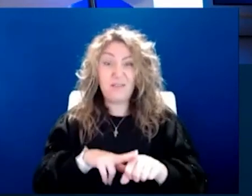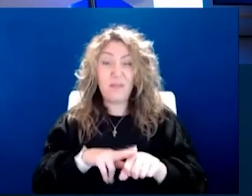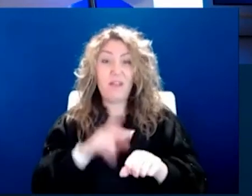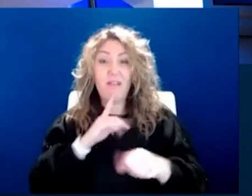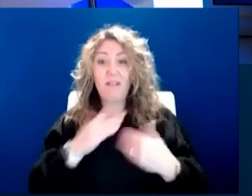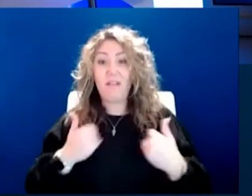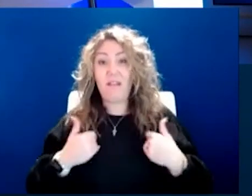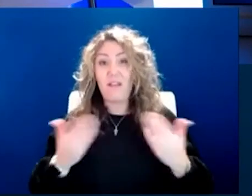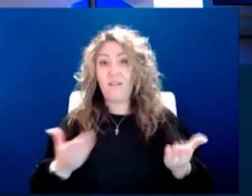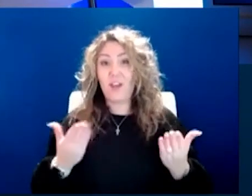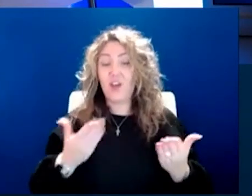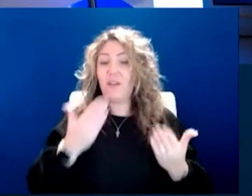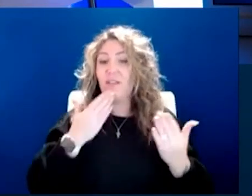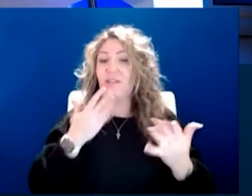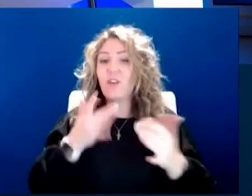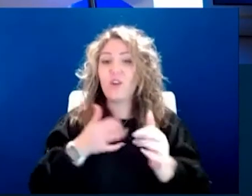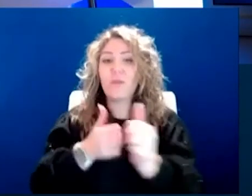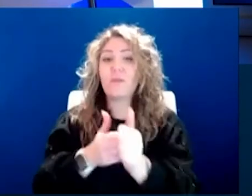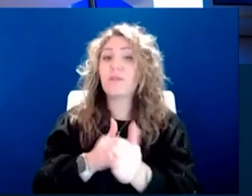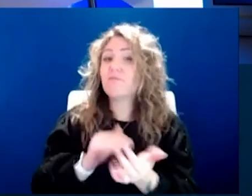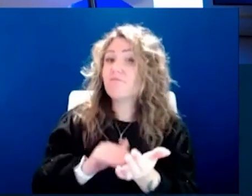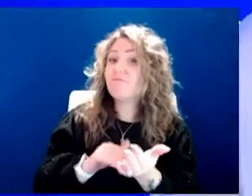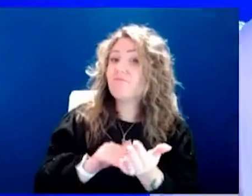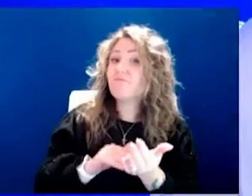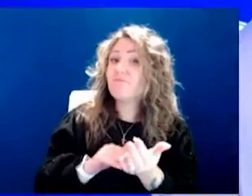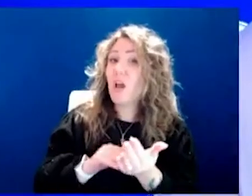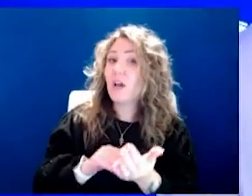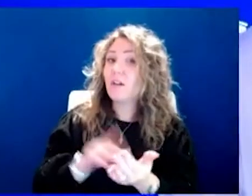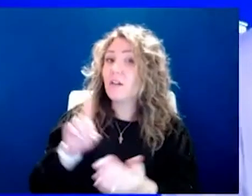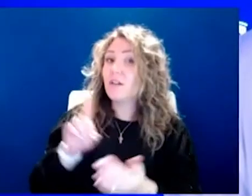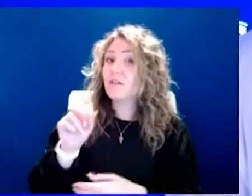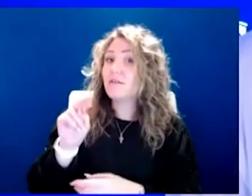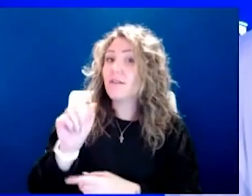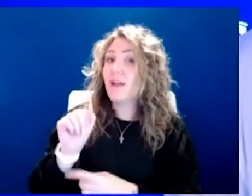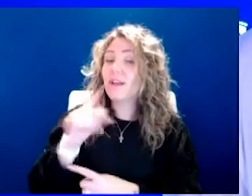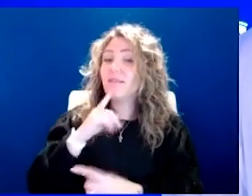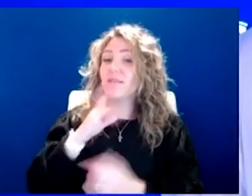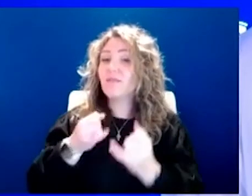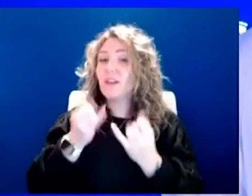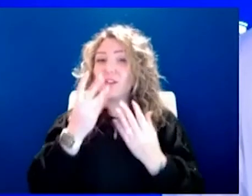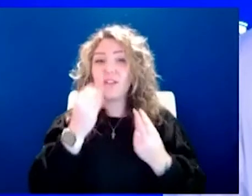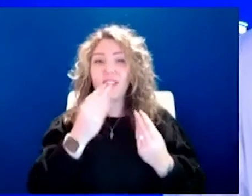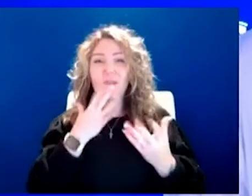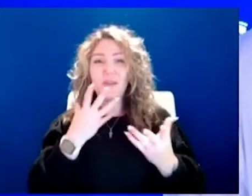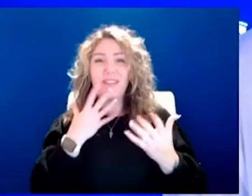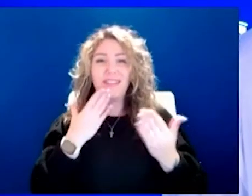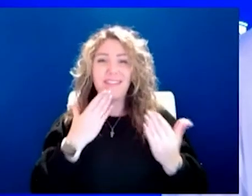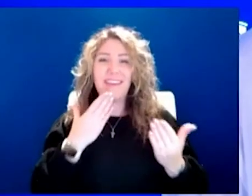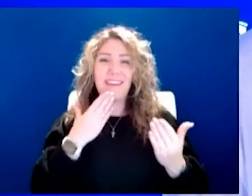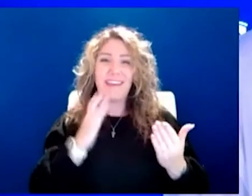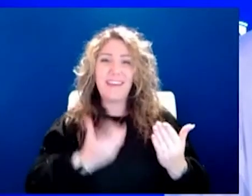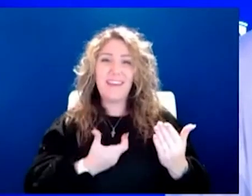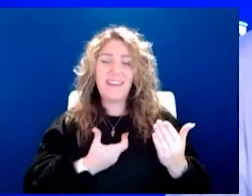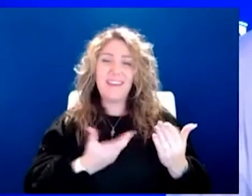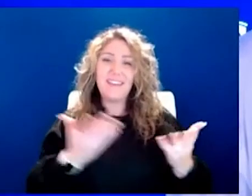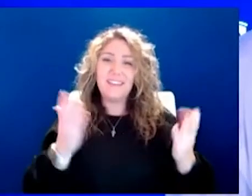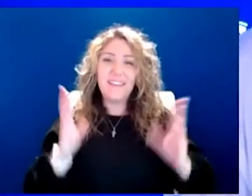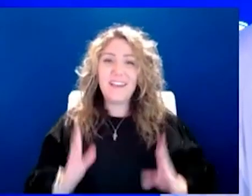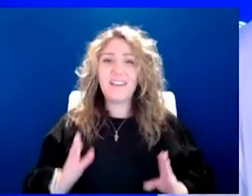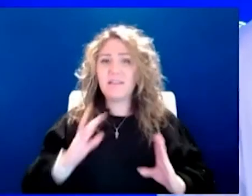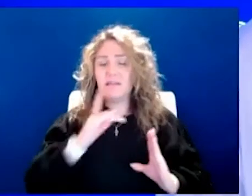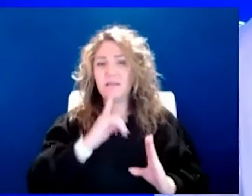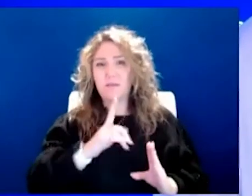updated on numbers Sure. today. Dr. Hawkinson, final thoughts for us. Yeah, I would just like to thank our guests and, such sobering and real